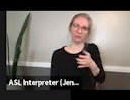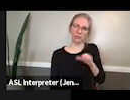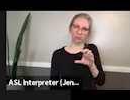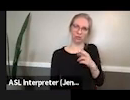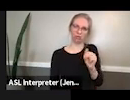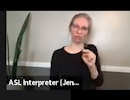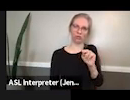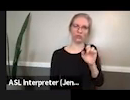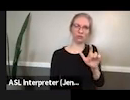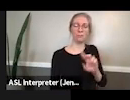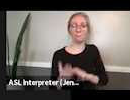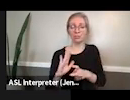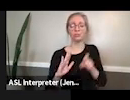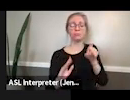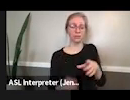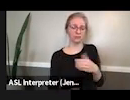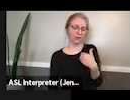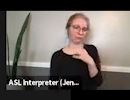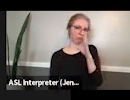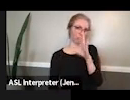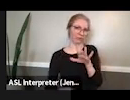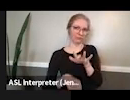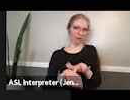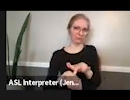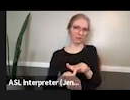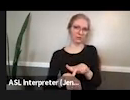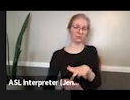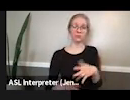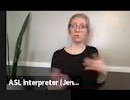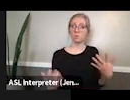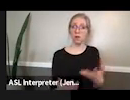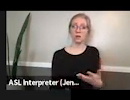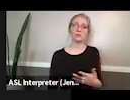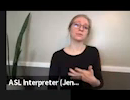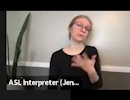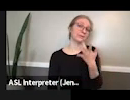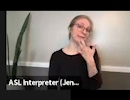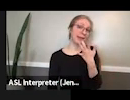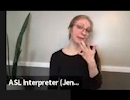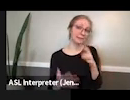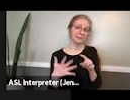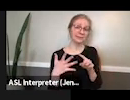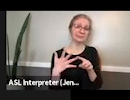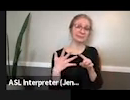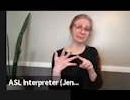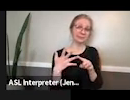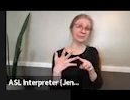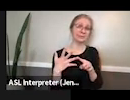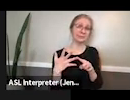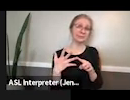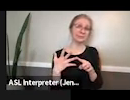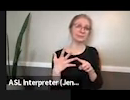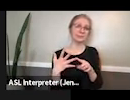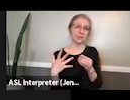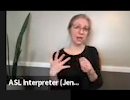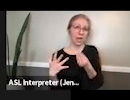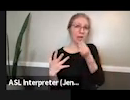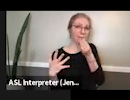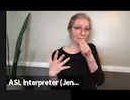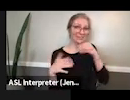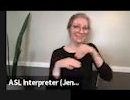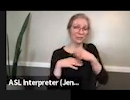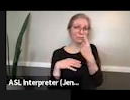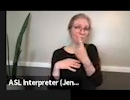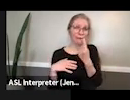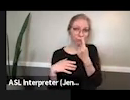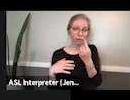have direct contact. Well, what are they? Taste or gustatory, right? You have to have it in your mouth, you